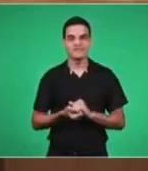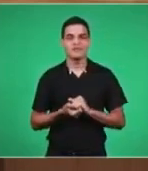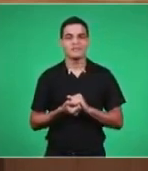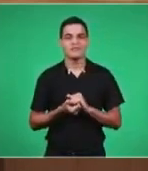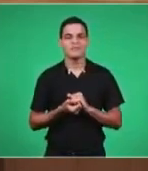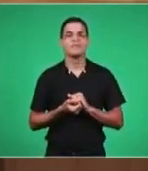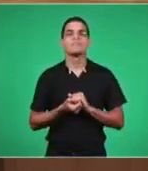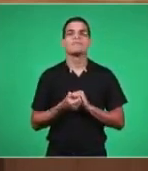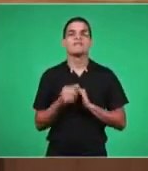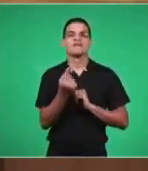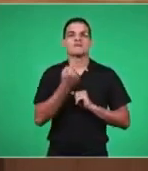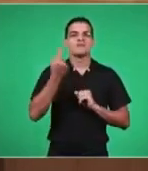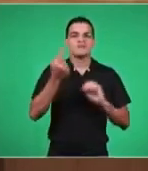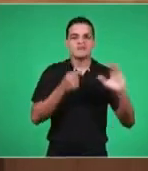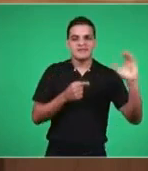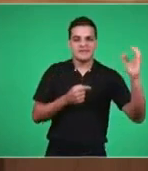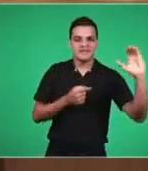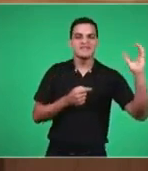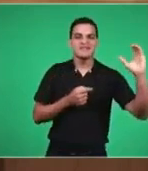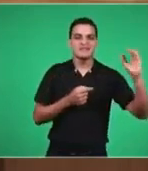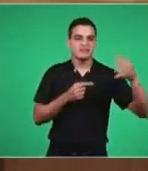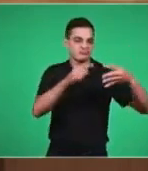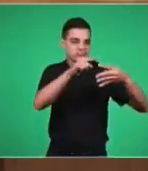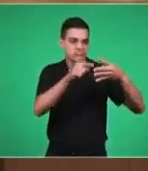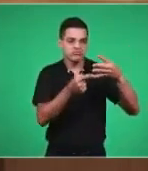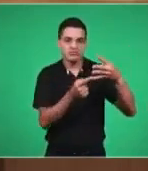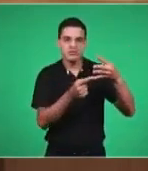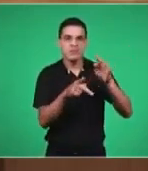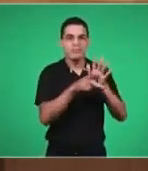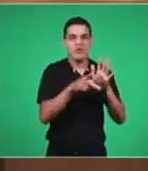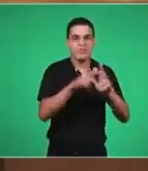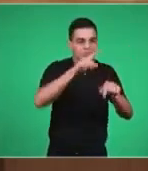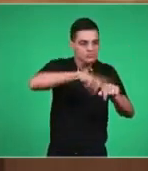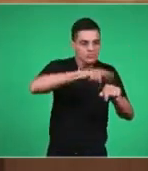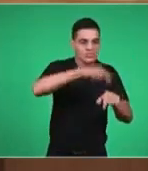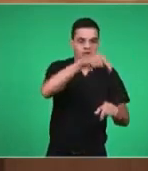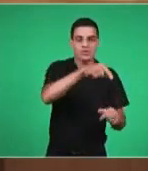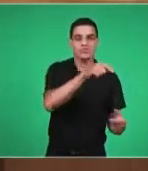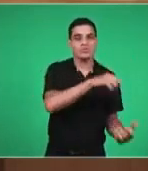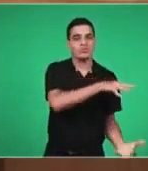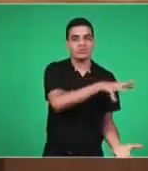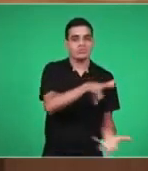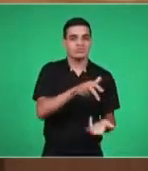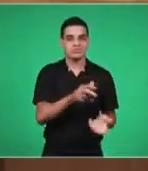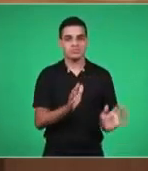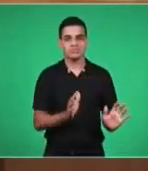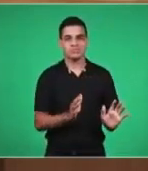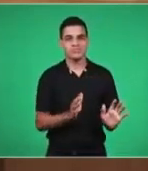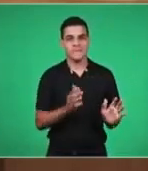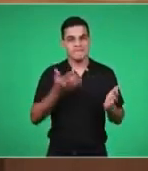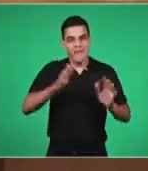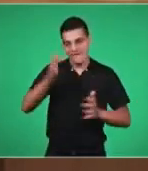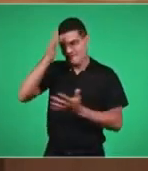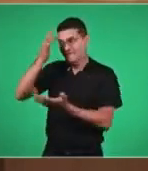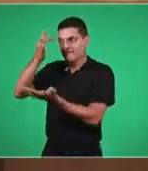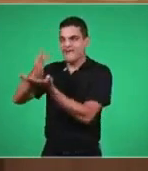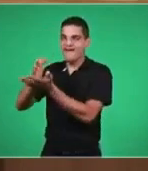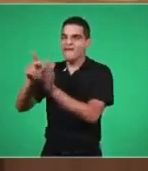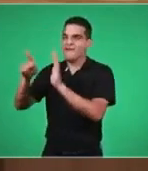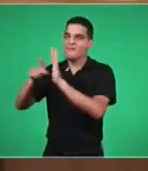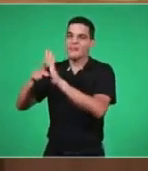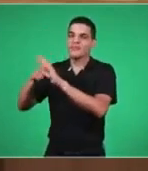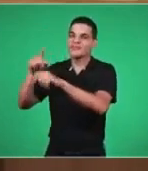and you have to discuss and question. Science, it's in Cronus, and faith is